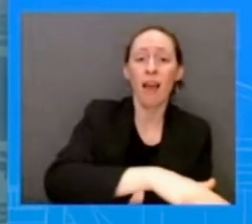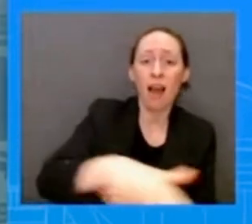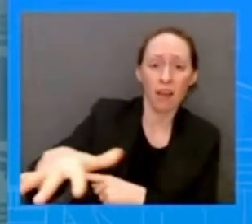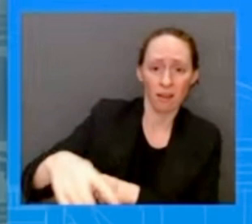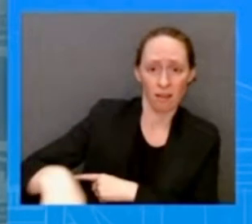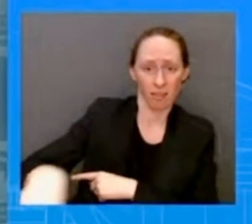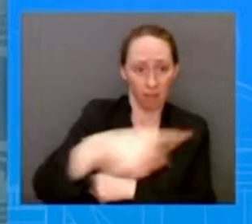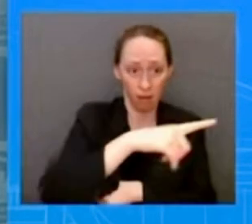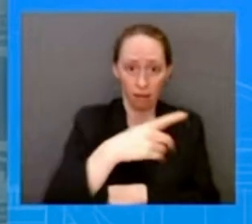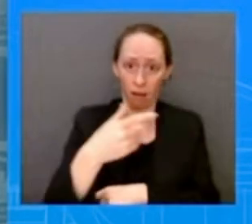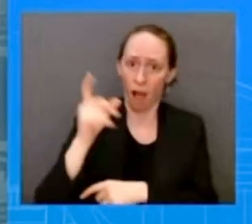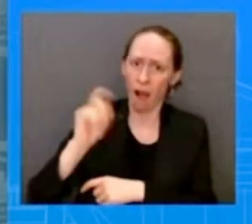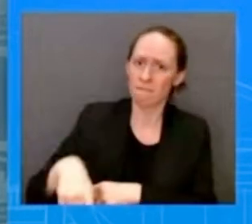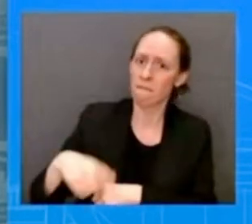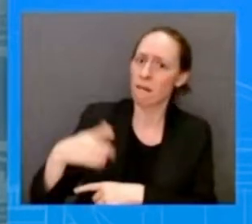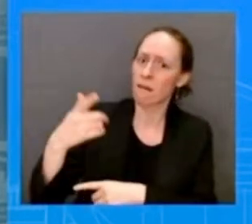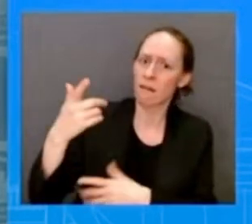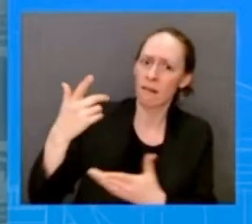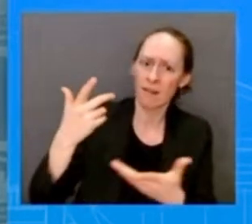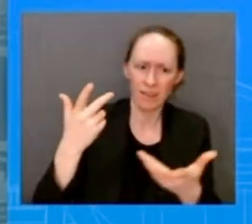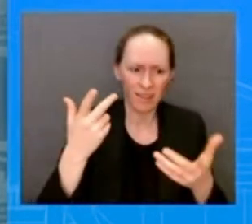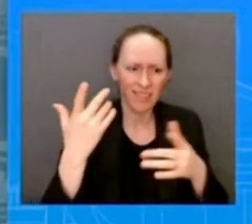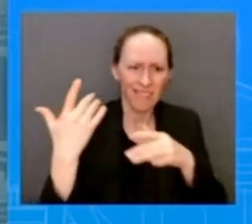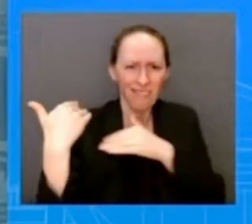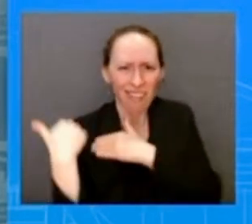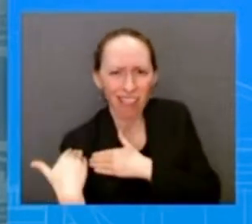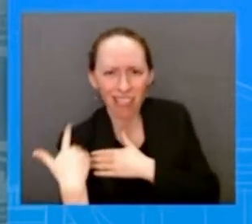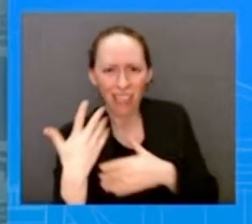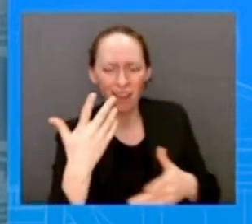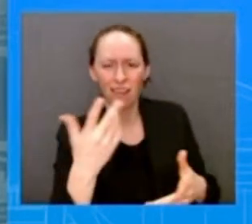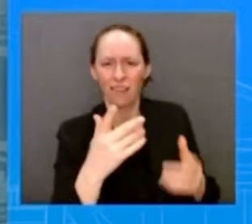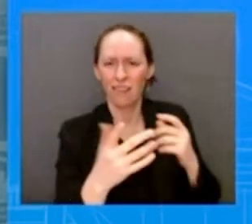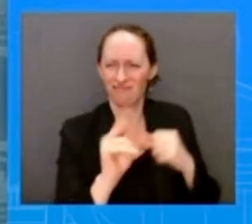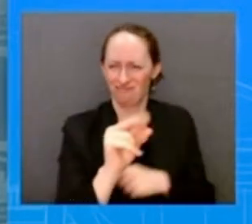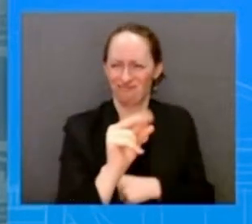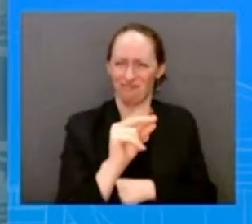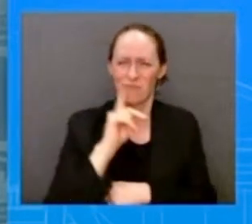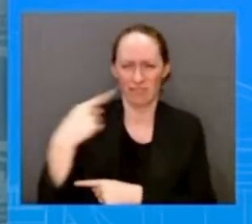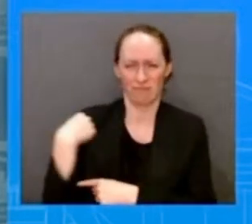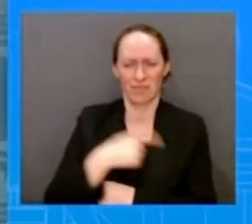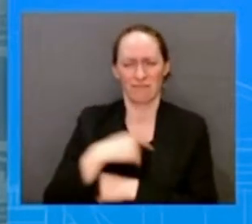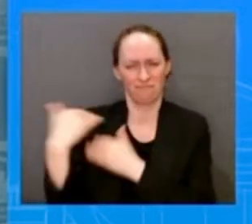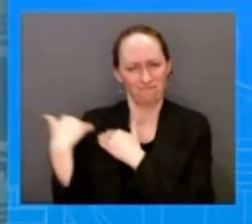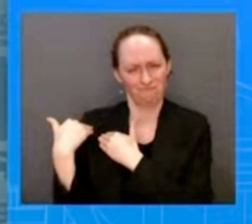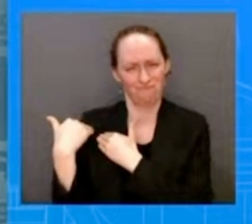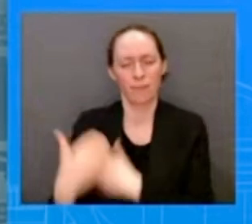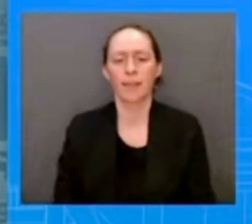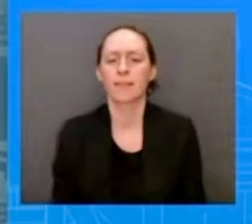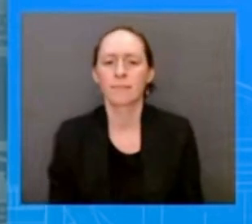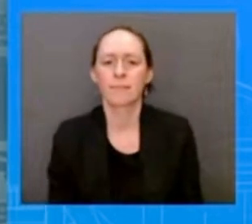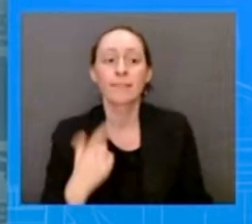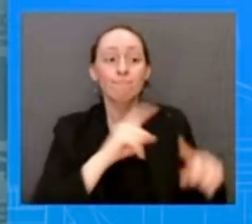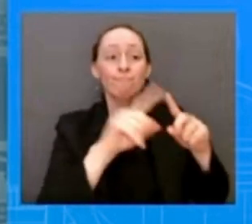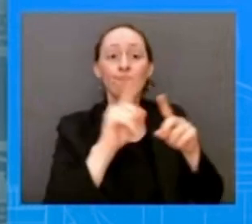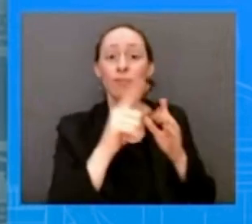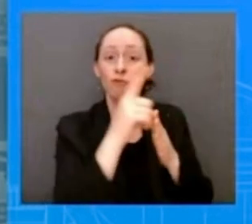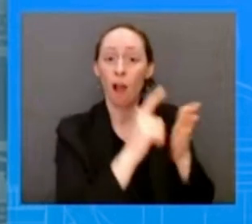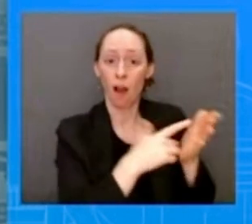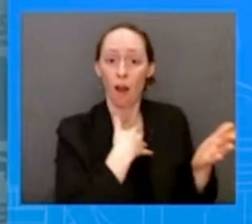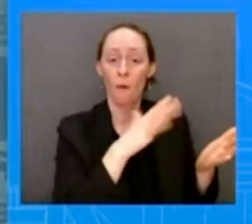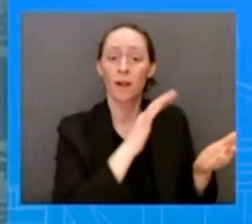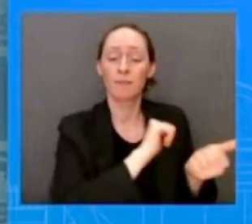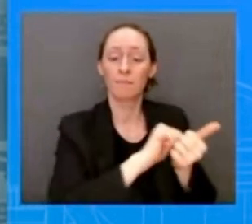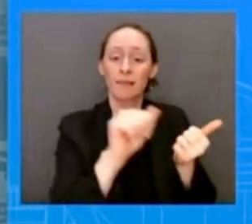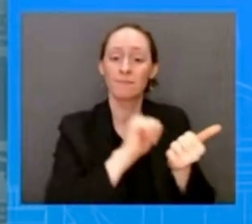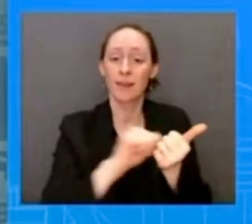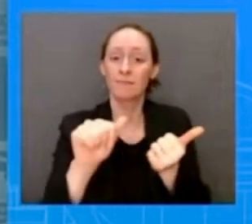and Science Act, the Inflation Reduction Act, and other major administration initiatives are moving the nation toward a more equitable